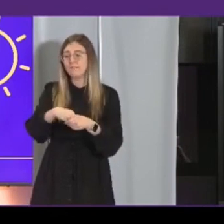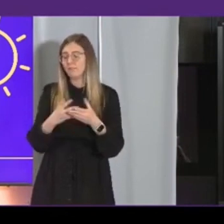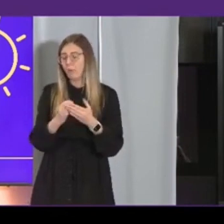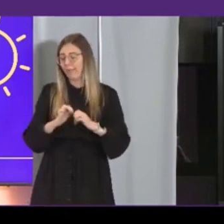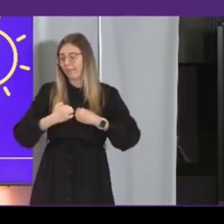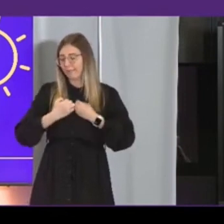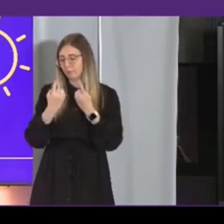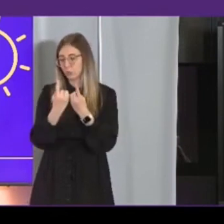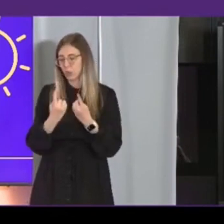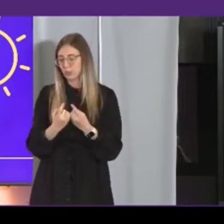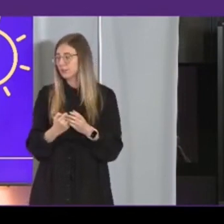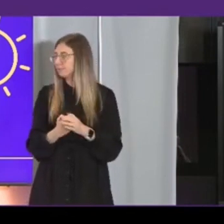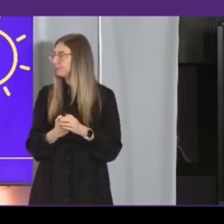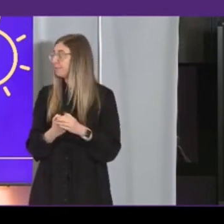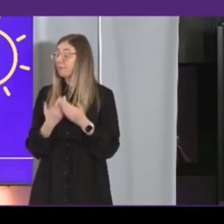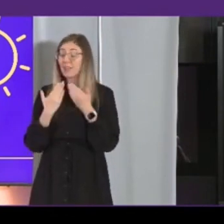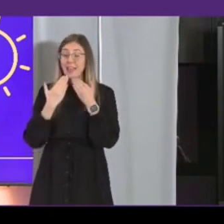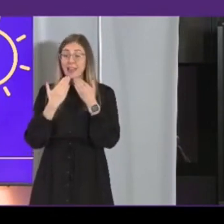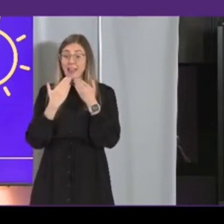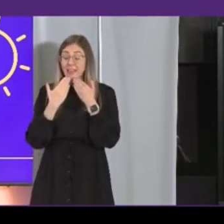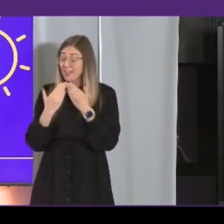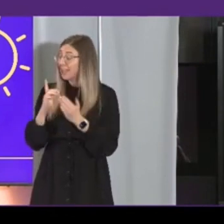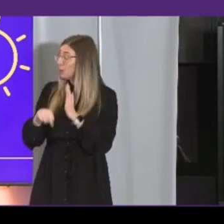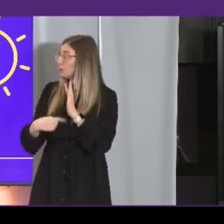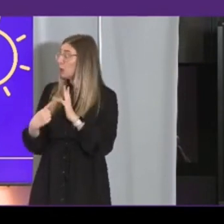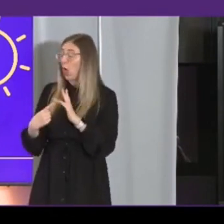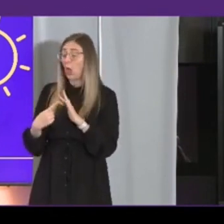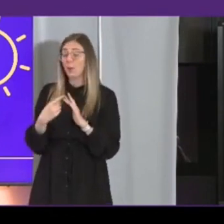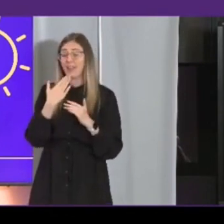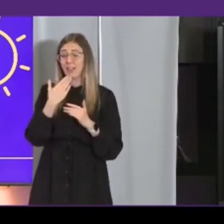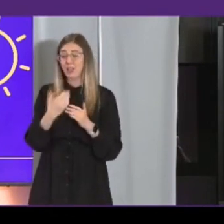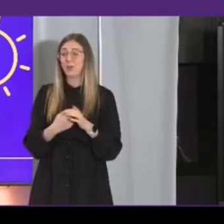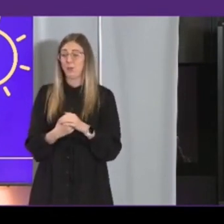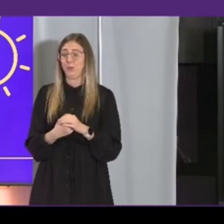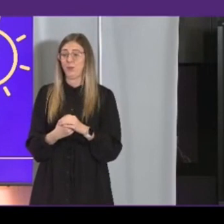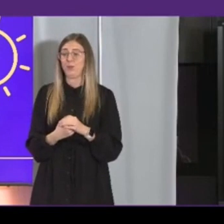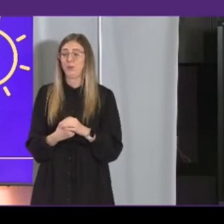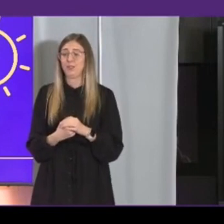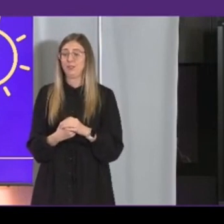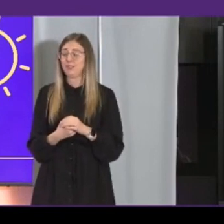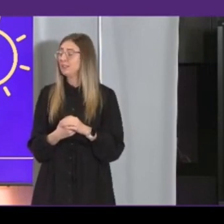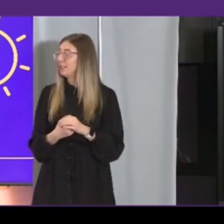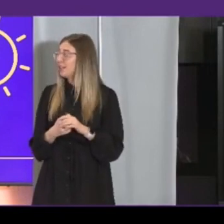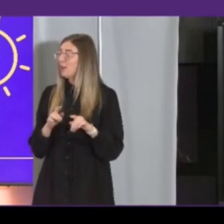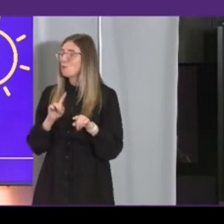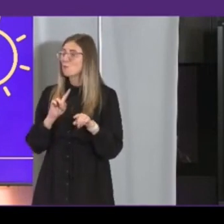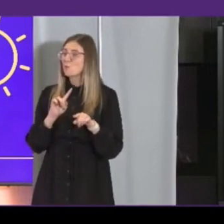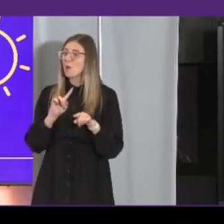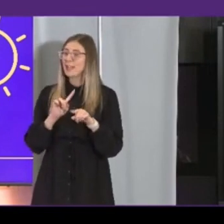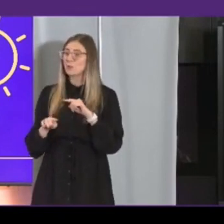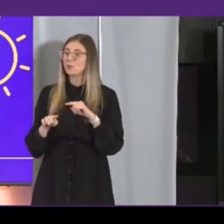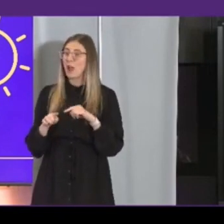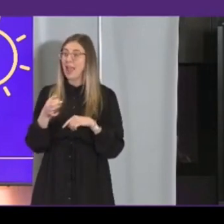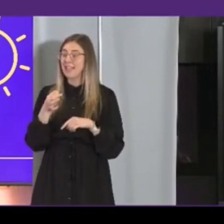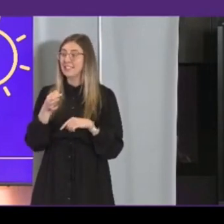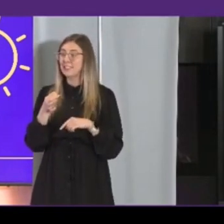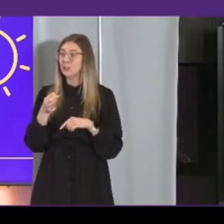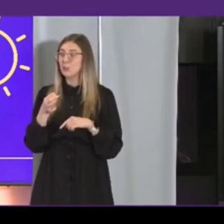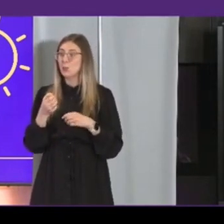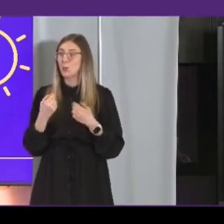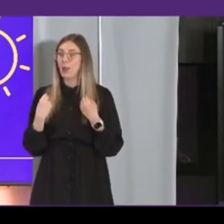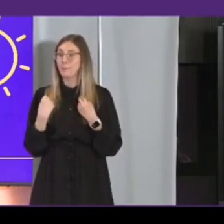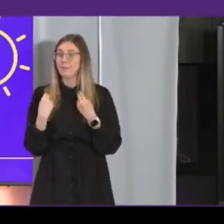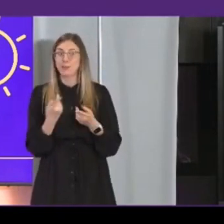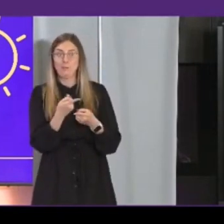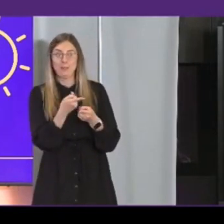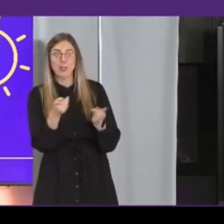thank you, everyone. Thank you, Joe. I think, as I say, part of what we're trying to do is reflect back to you guys. What are you doing in your organisations? How are